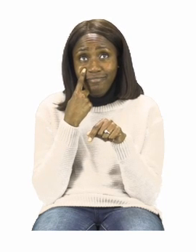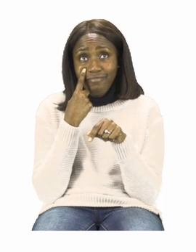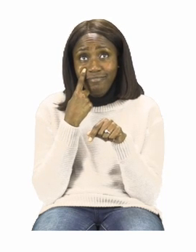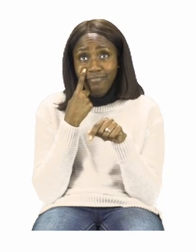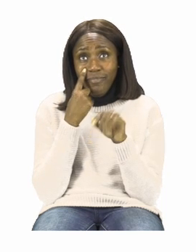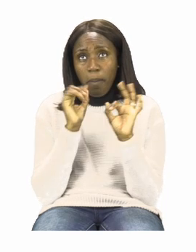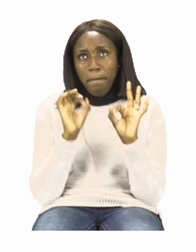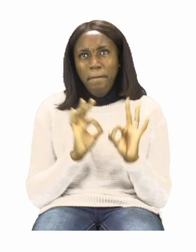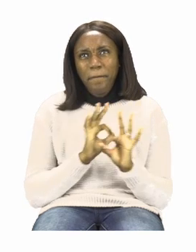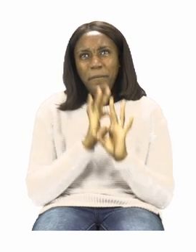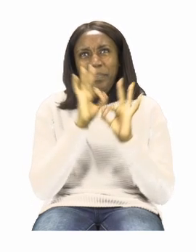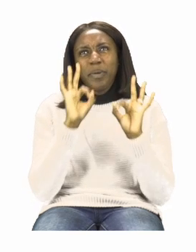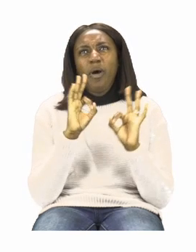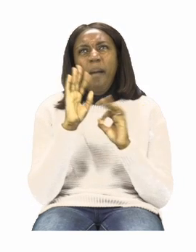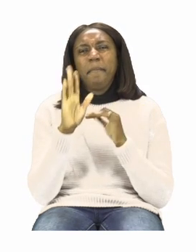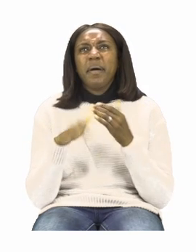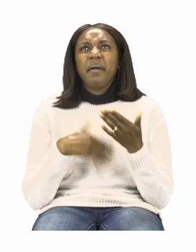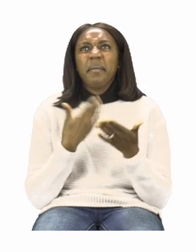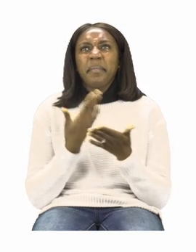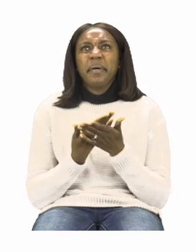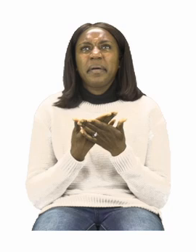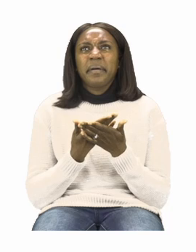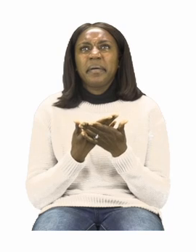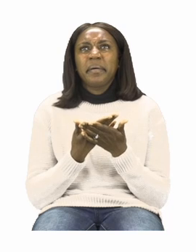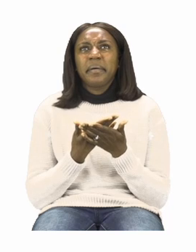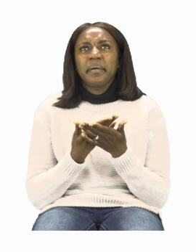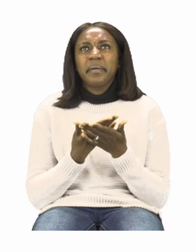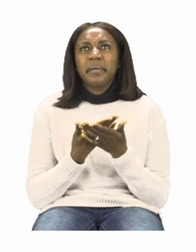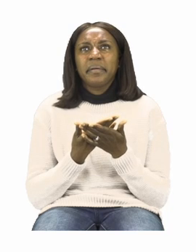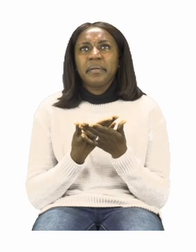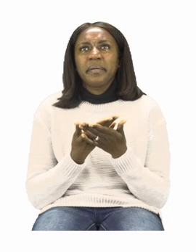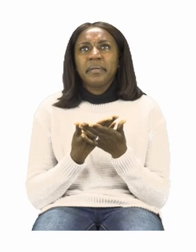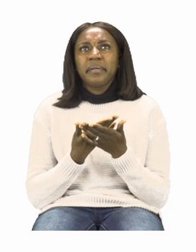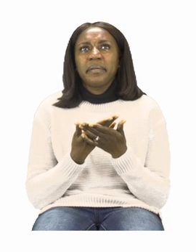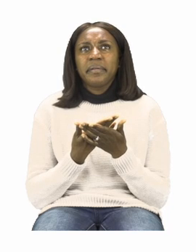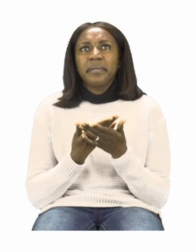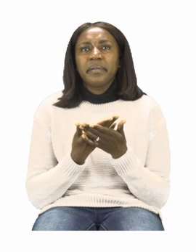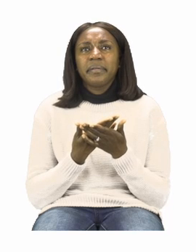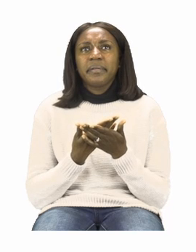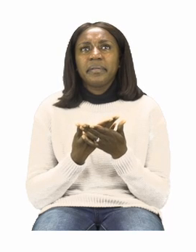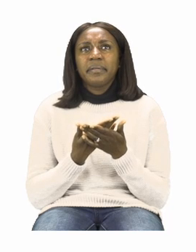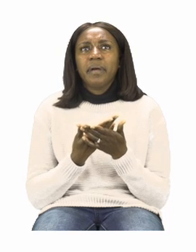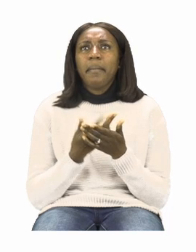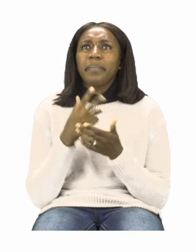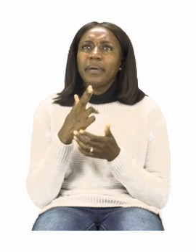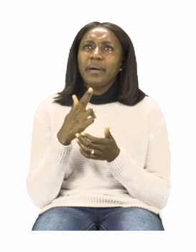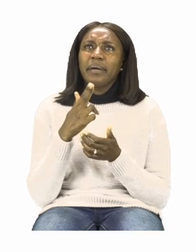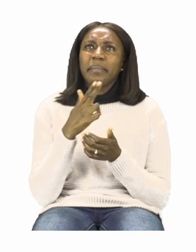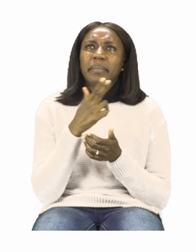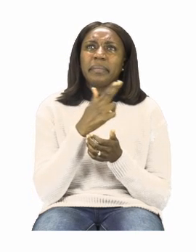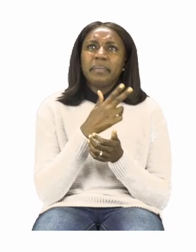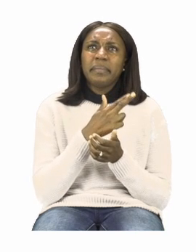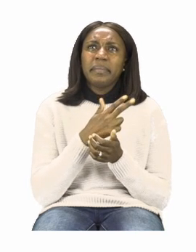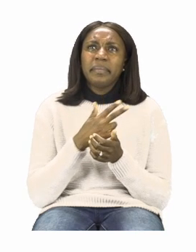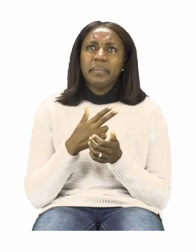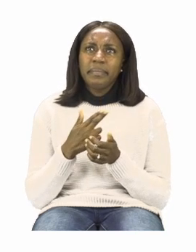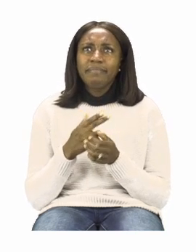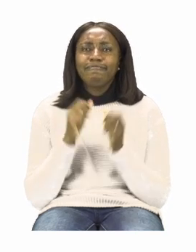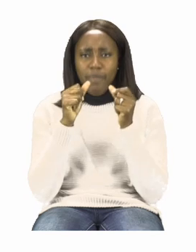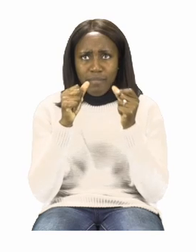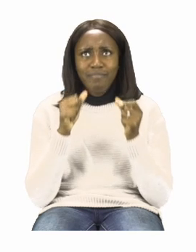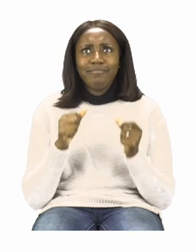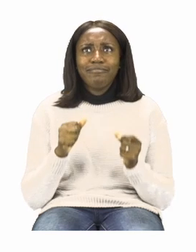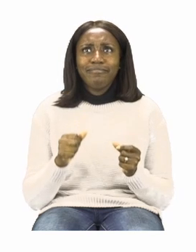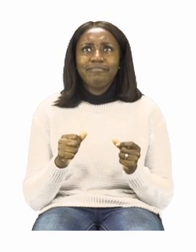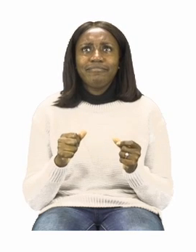colorful pictures. Now it says we need to cut and paste